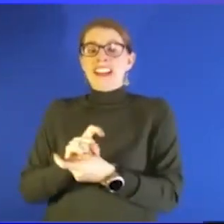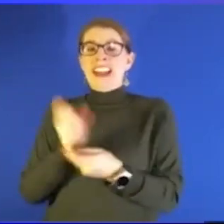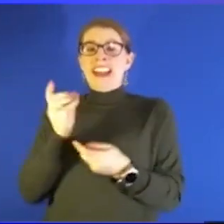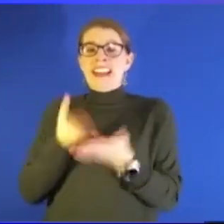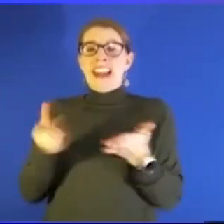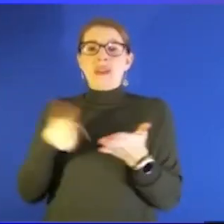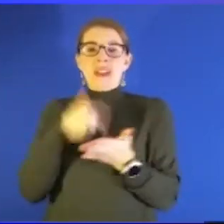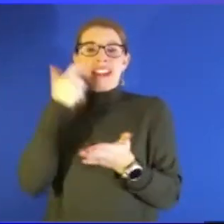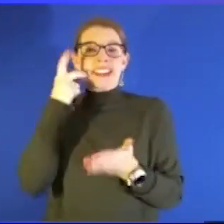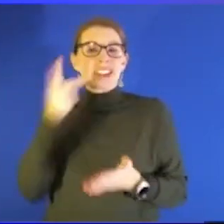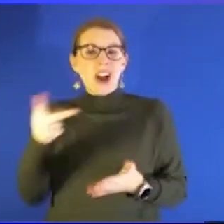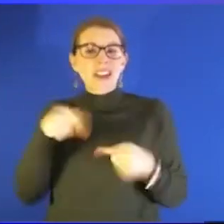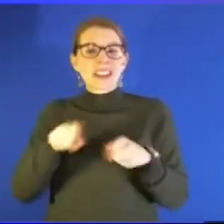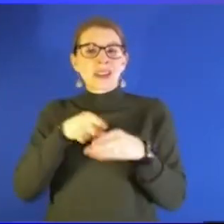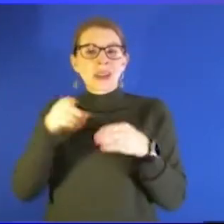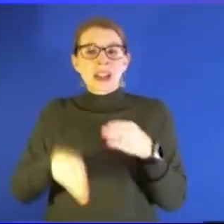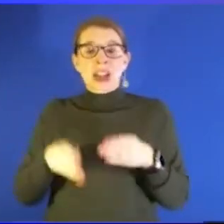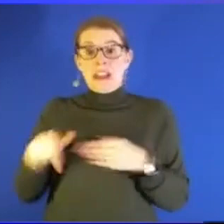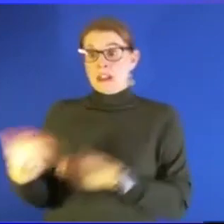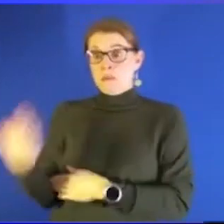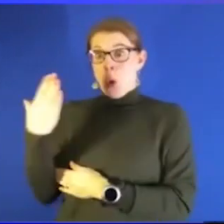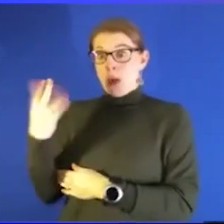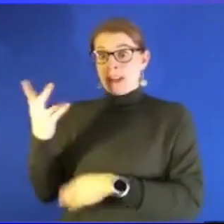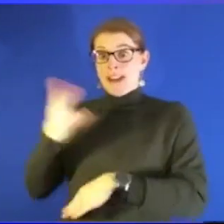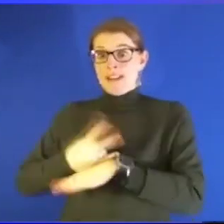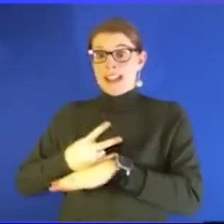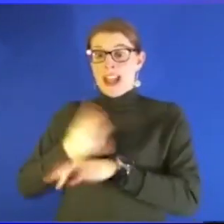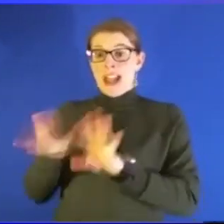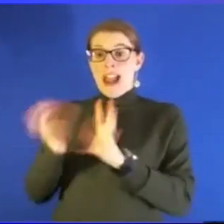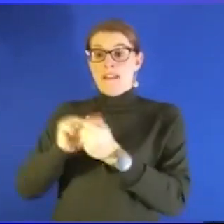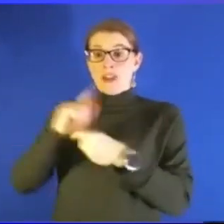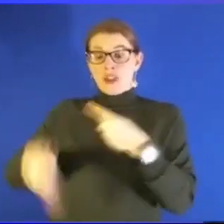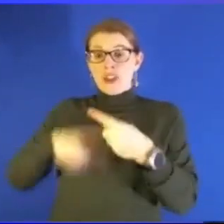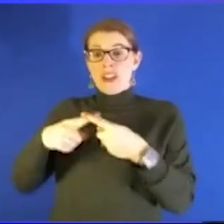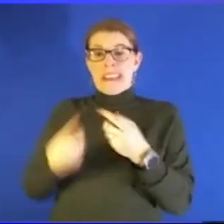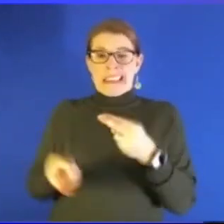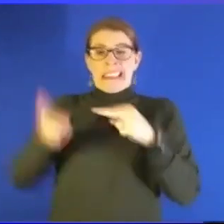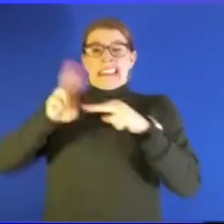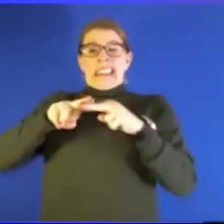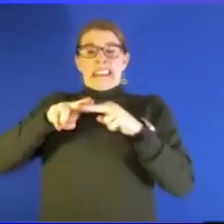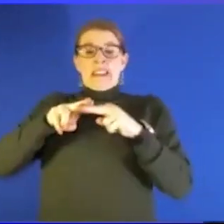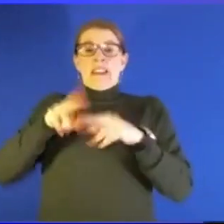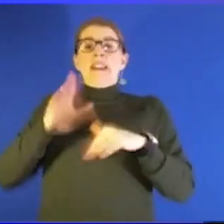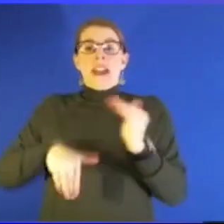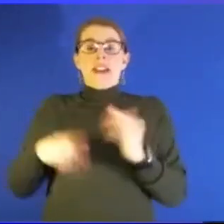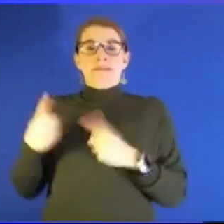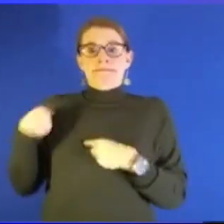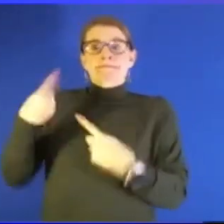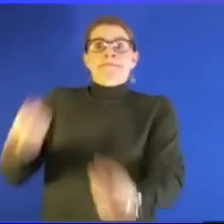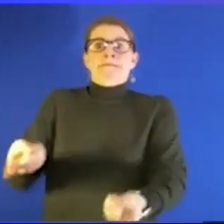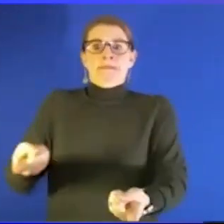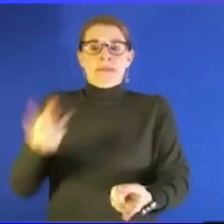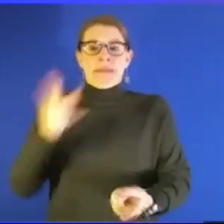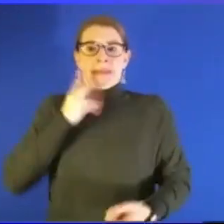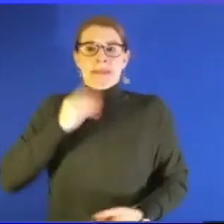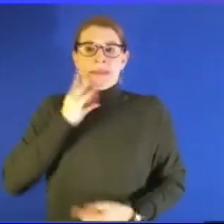When you look this morning, actually our 7-day rolling average is up higher than it's ever been. So I think what that tells us is we're still on the trend upward in